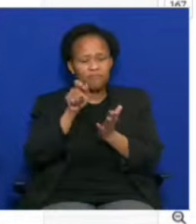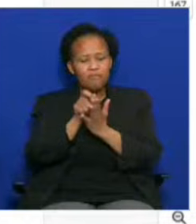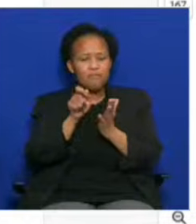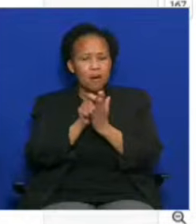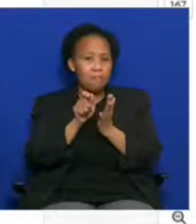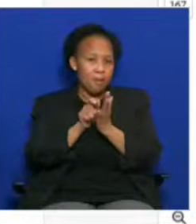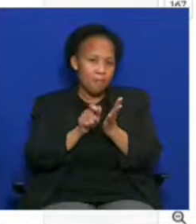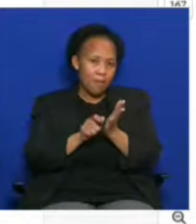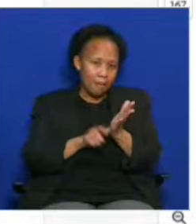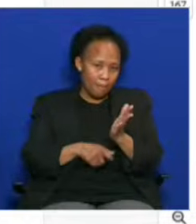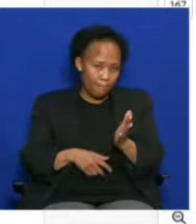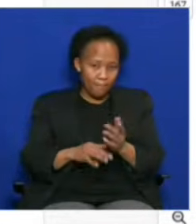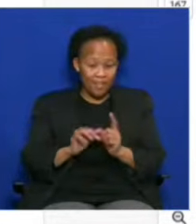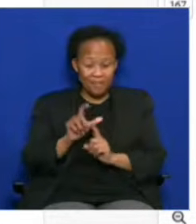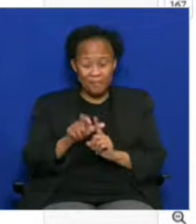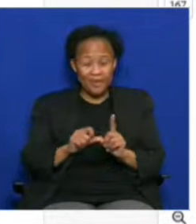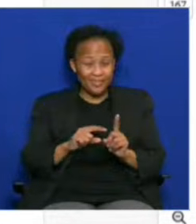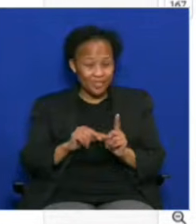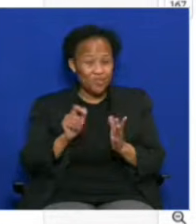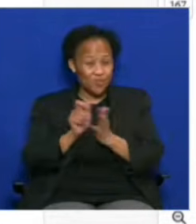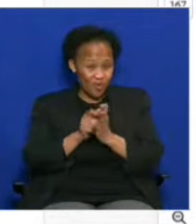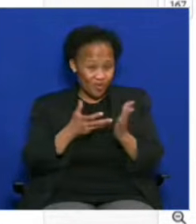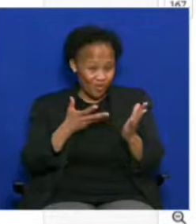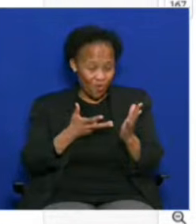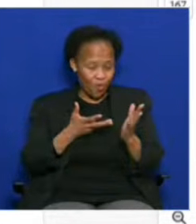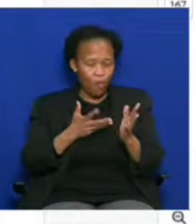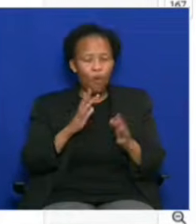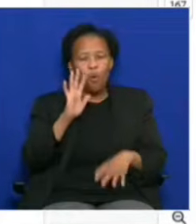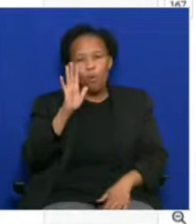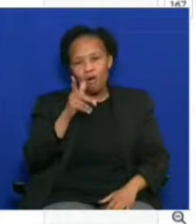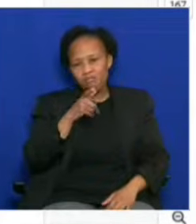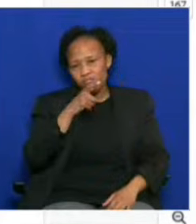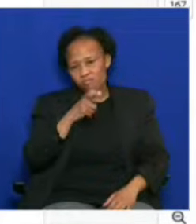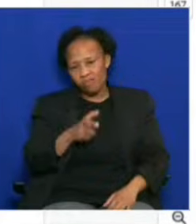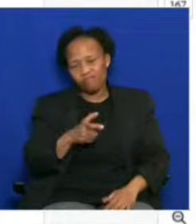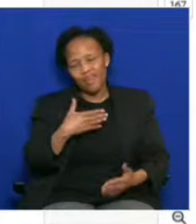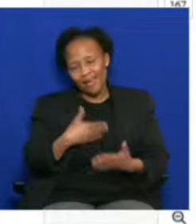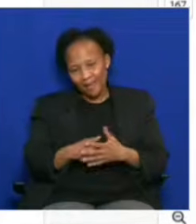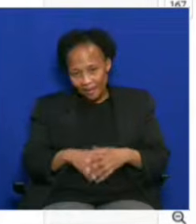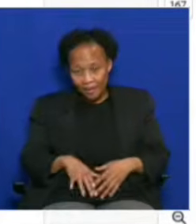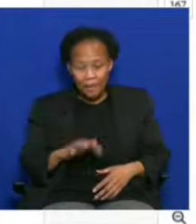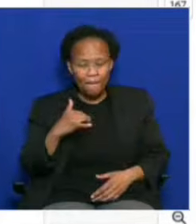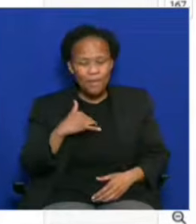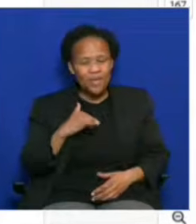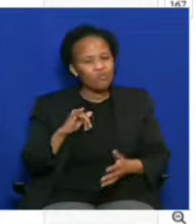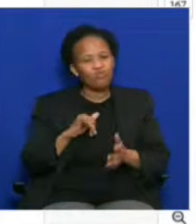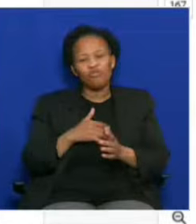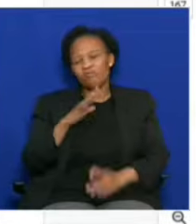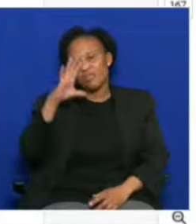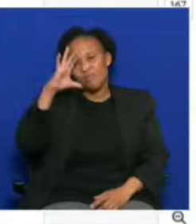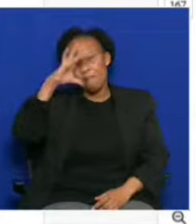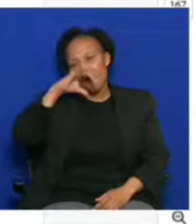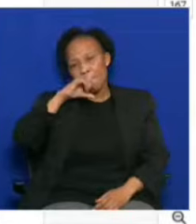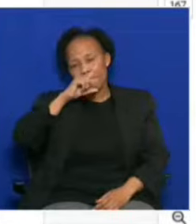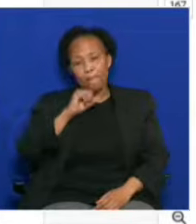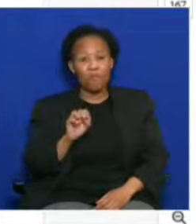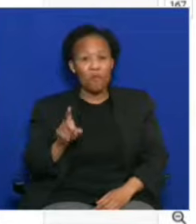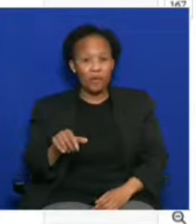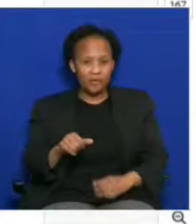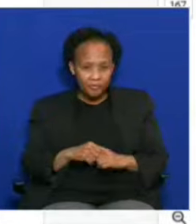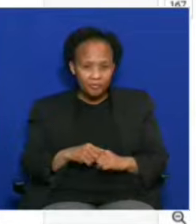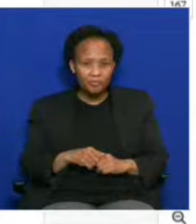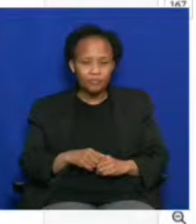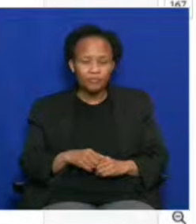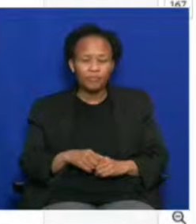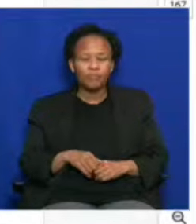to comment on that. I would only assume that from what was in the A1,